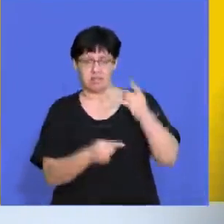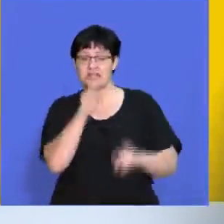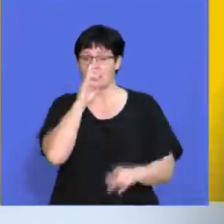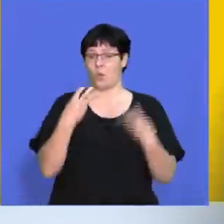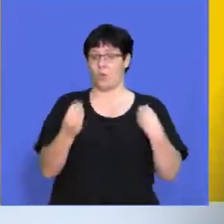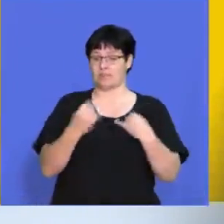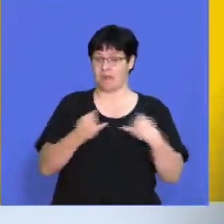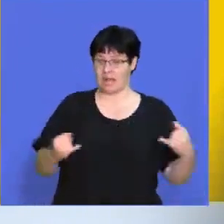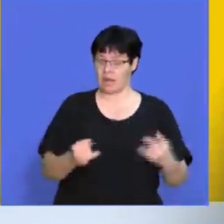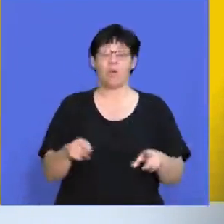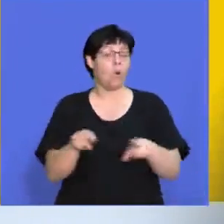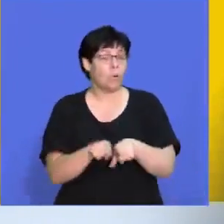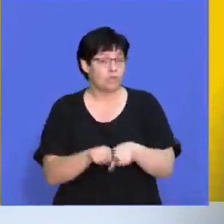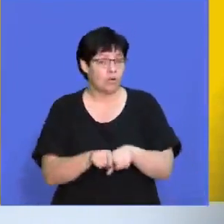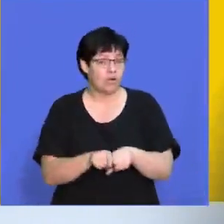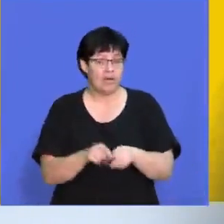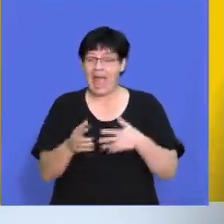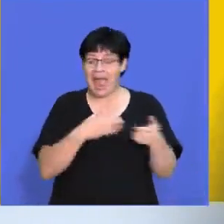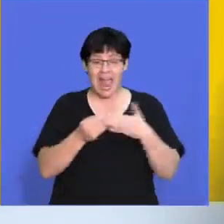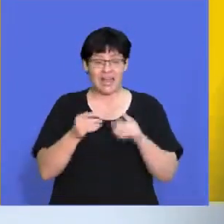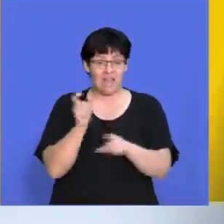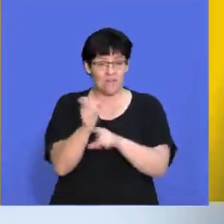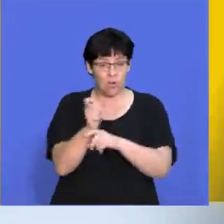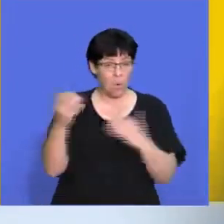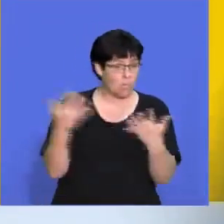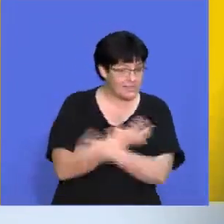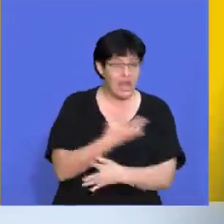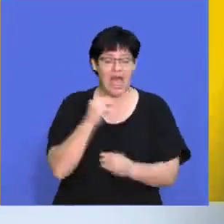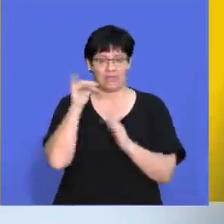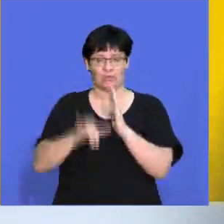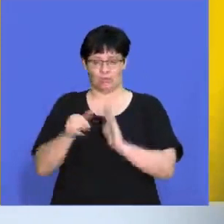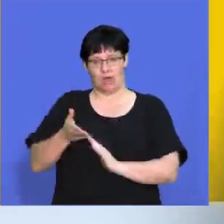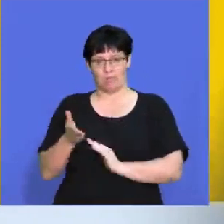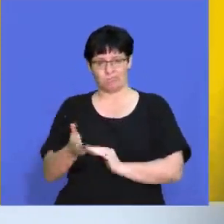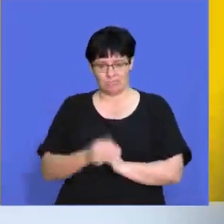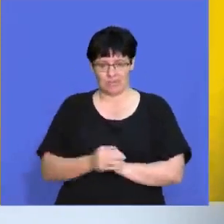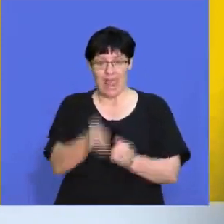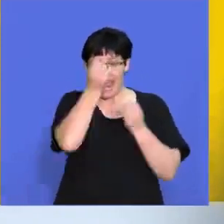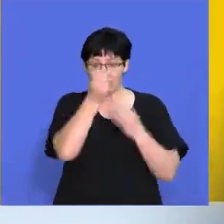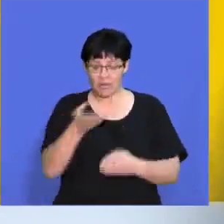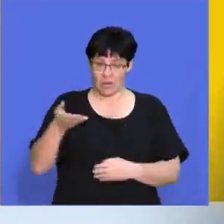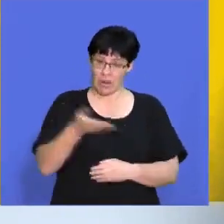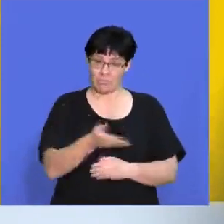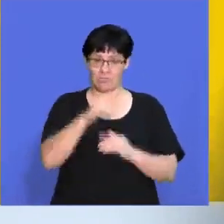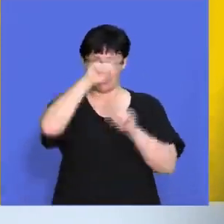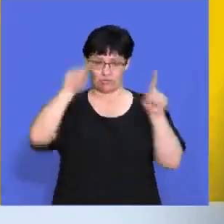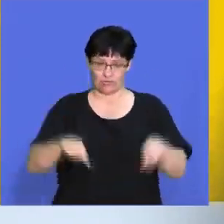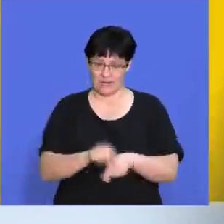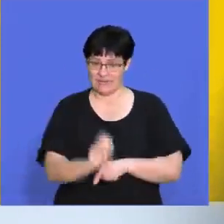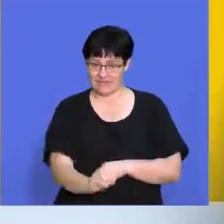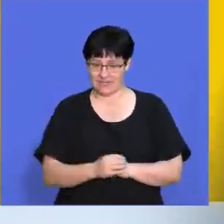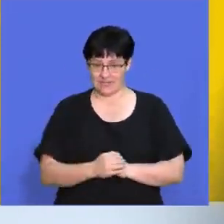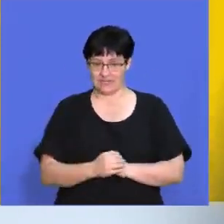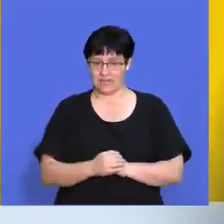our WhatsApp line, and if you miss any of our videos, they are available on YouTube. All of the details are on the screen.